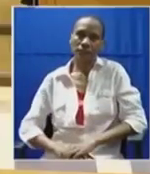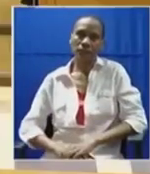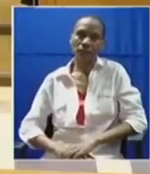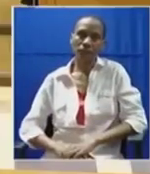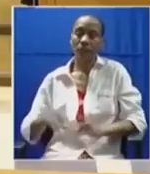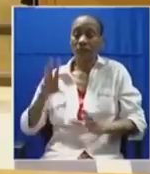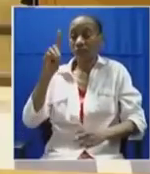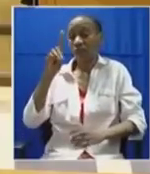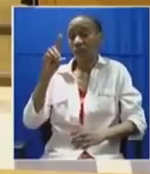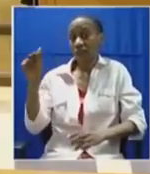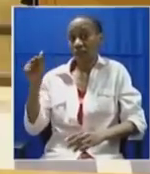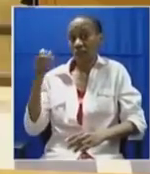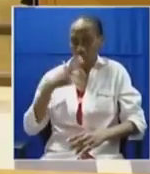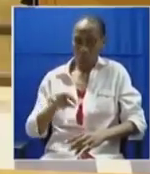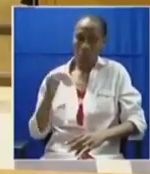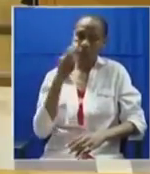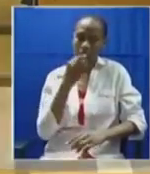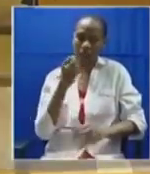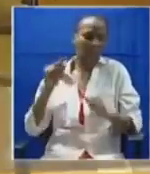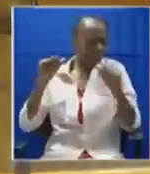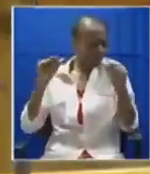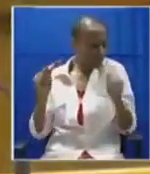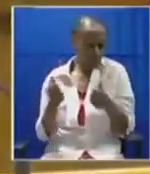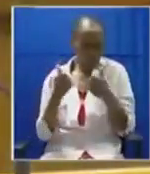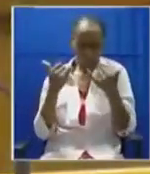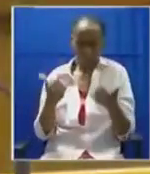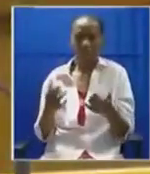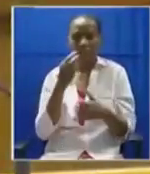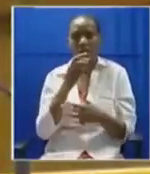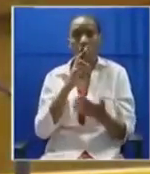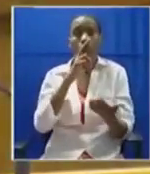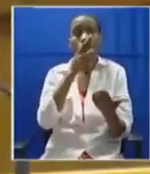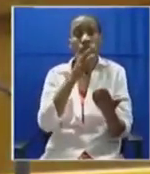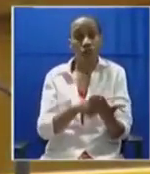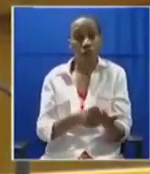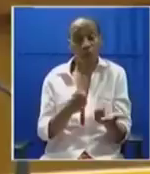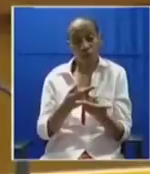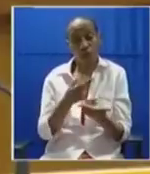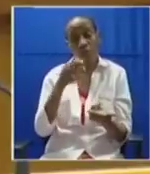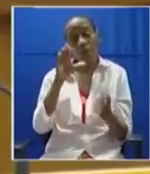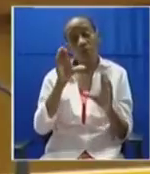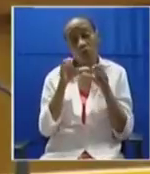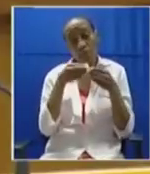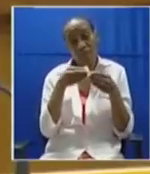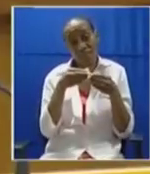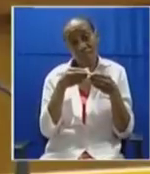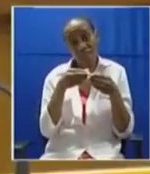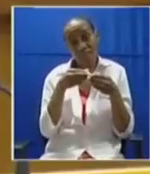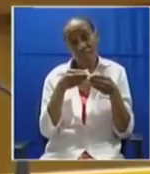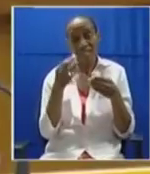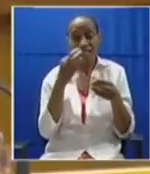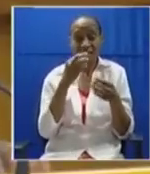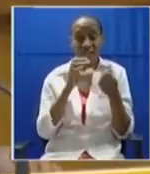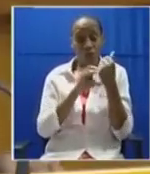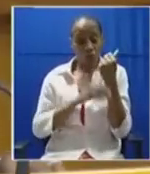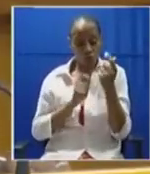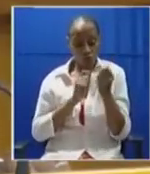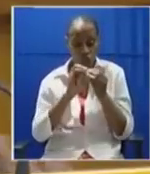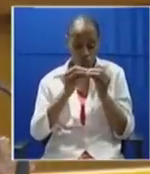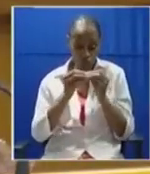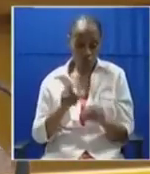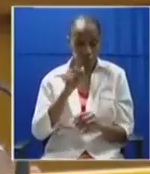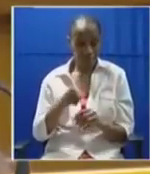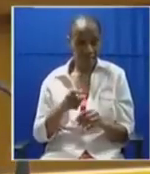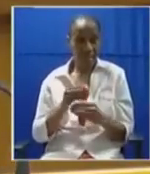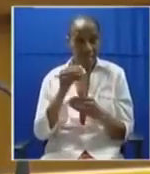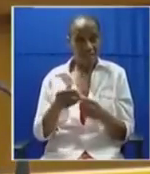The DA would like to state upfront that the recommendation of the Constitutional Review Committee to amend the Constitution to allow